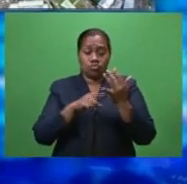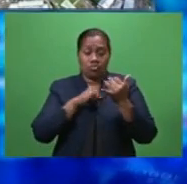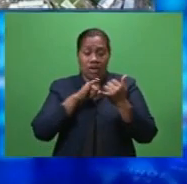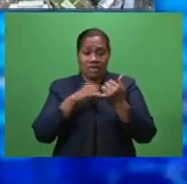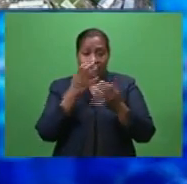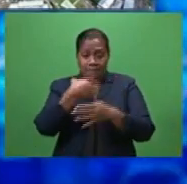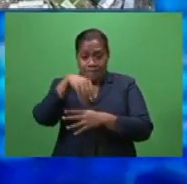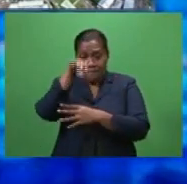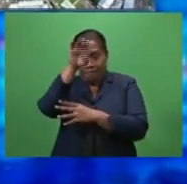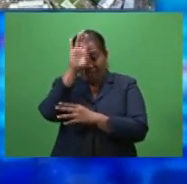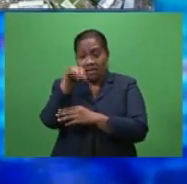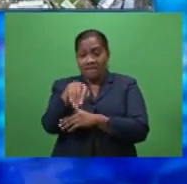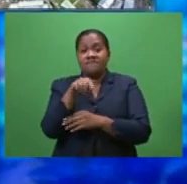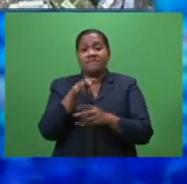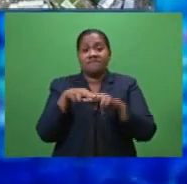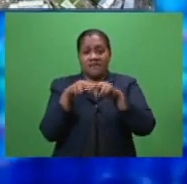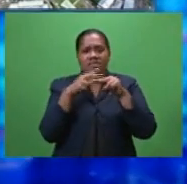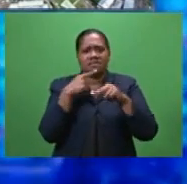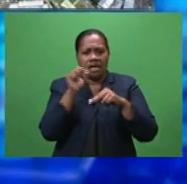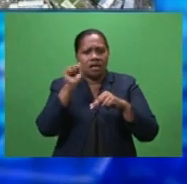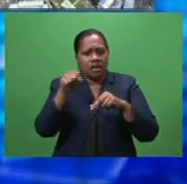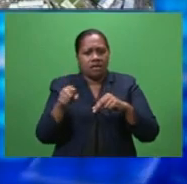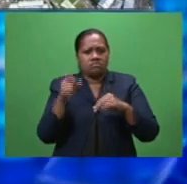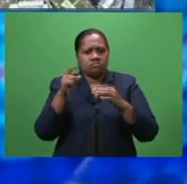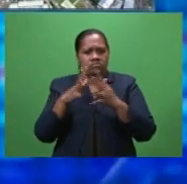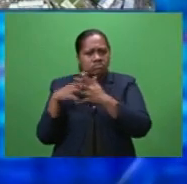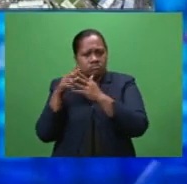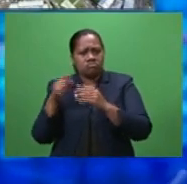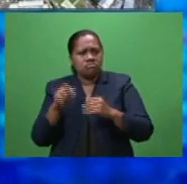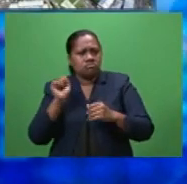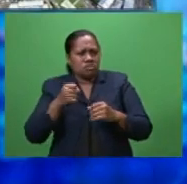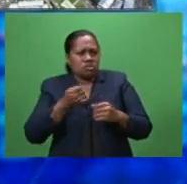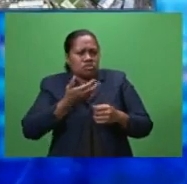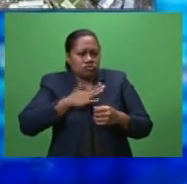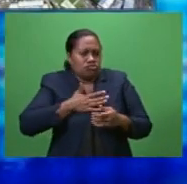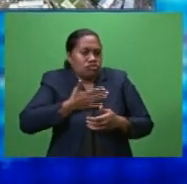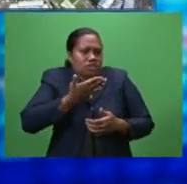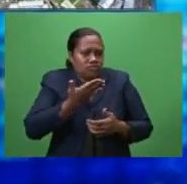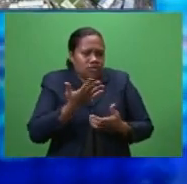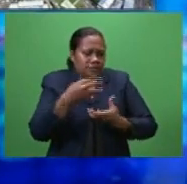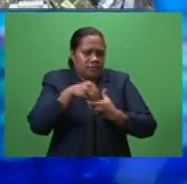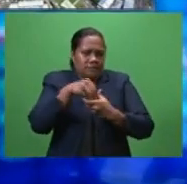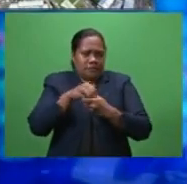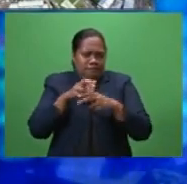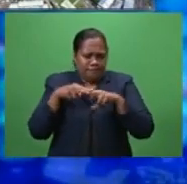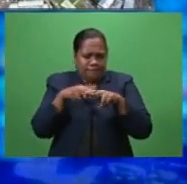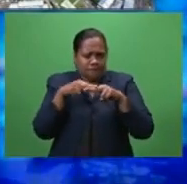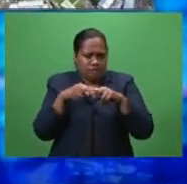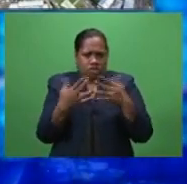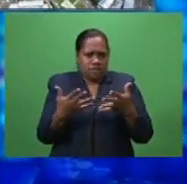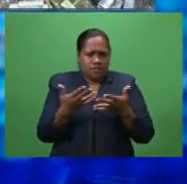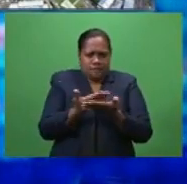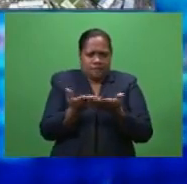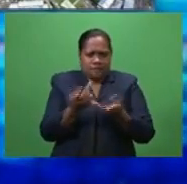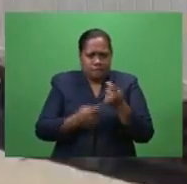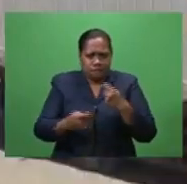certain states in the U.S. have expressed interest in exploring trade opportunity in Fiji. Koroi Tandulala reports.